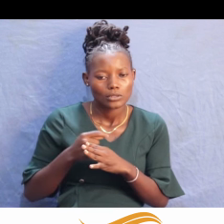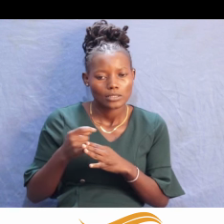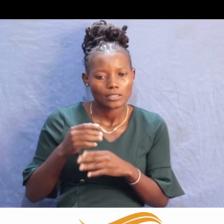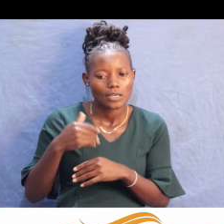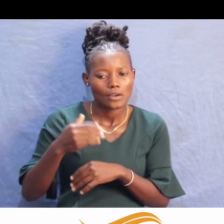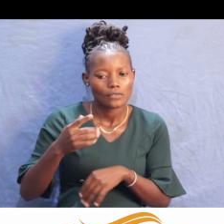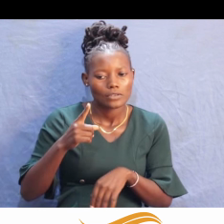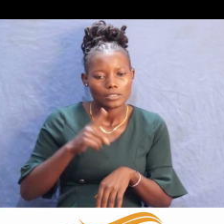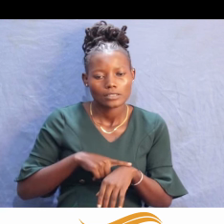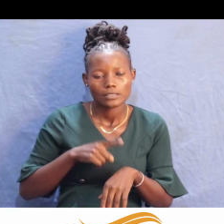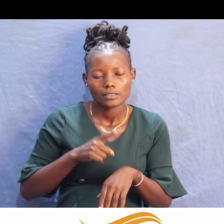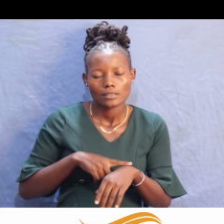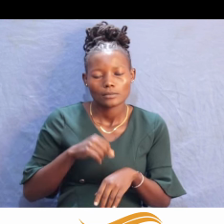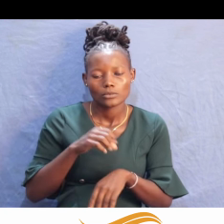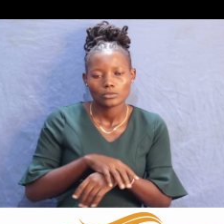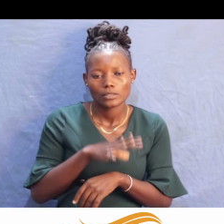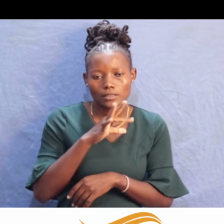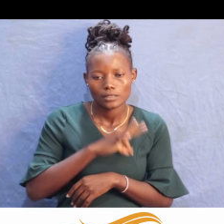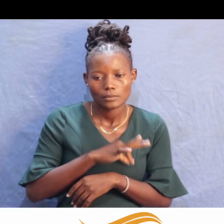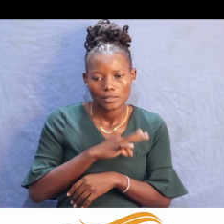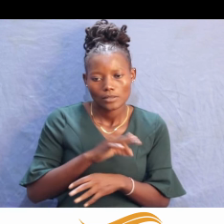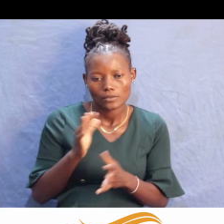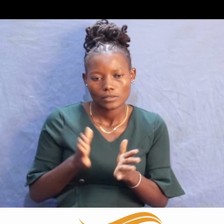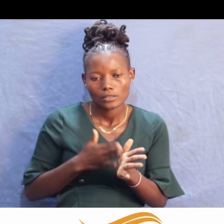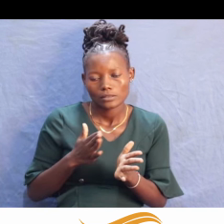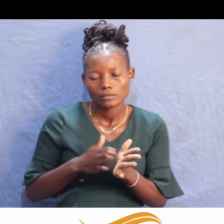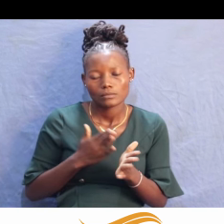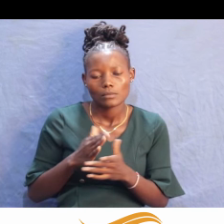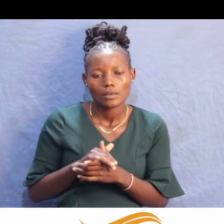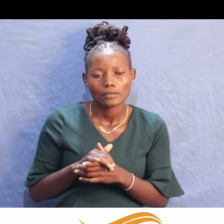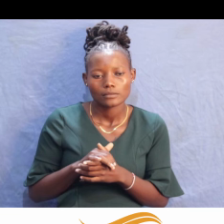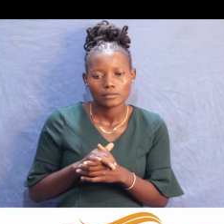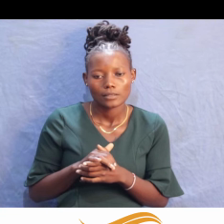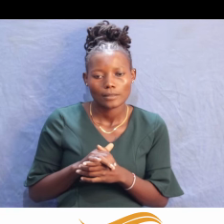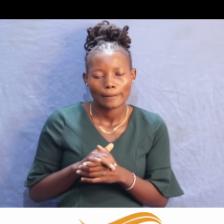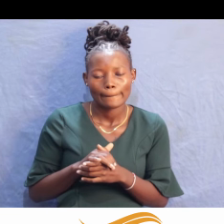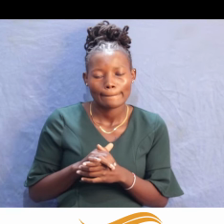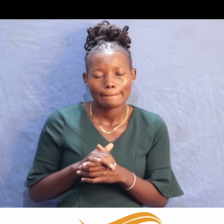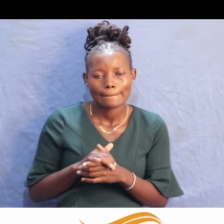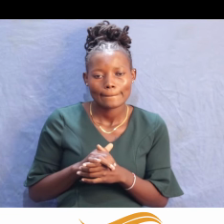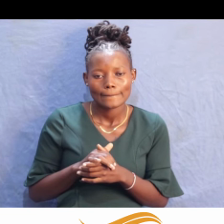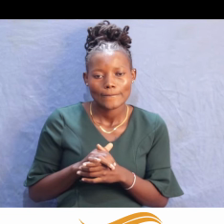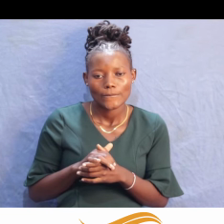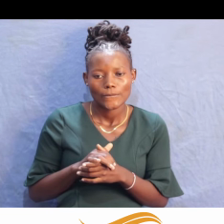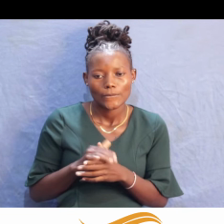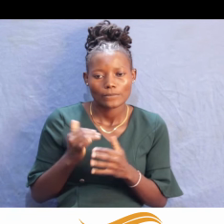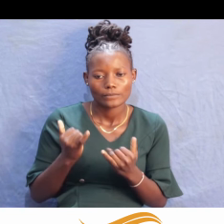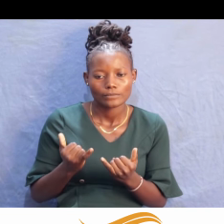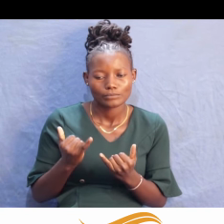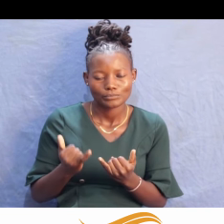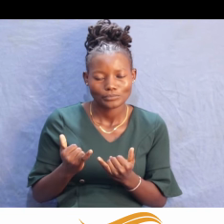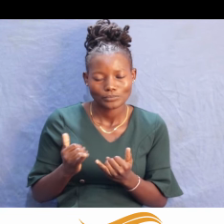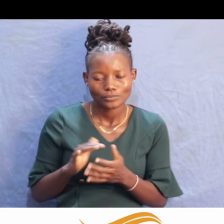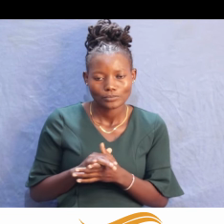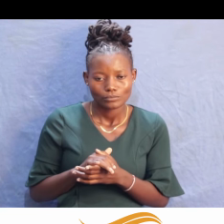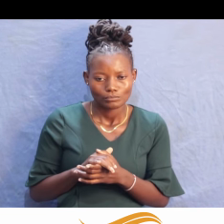body quickly returns to a sedentary state. Sad but true. So the bottom line